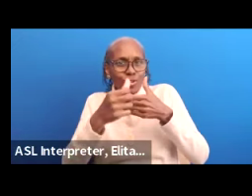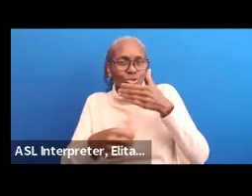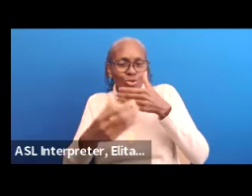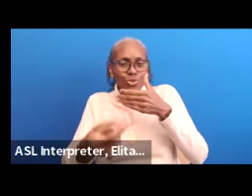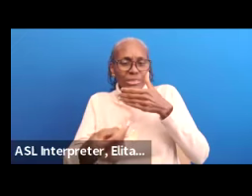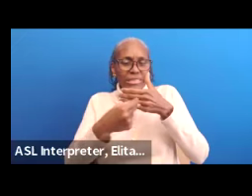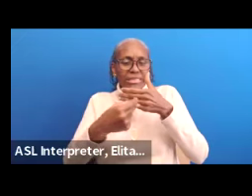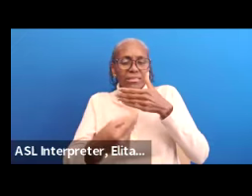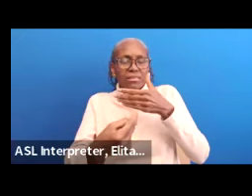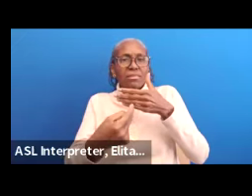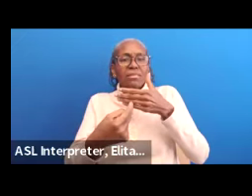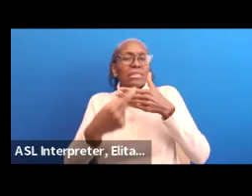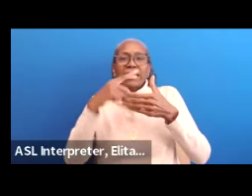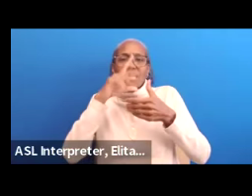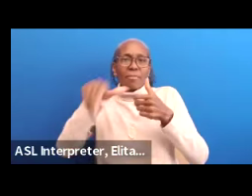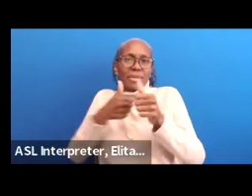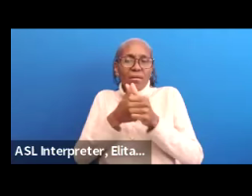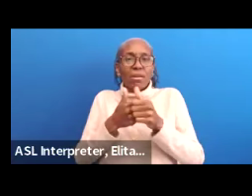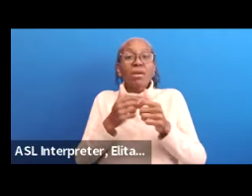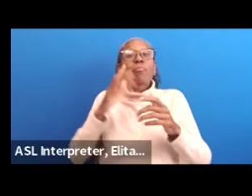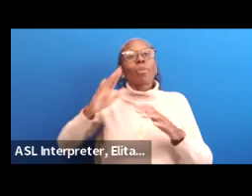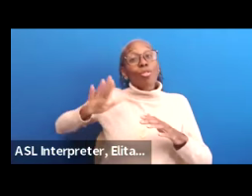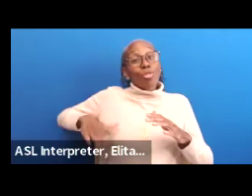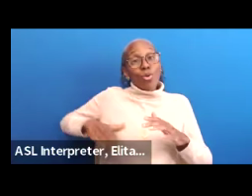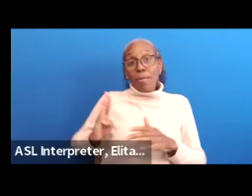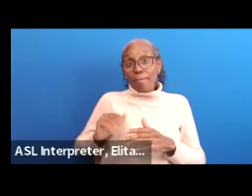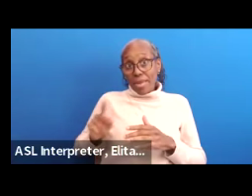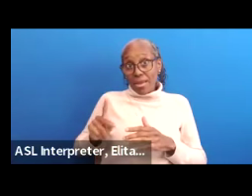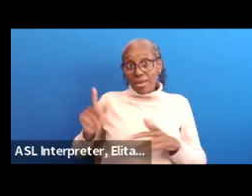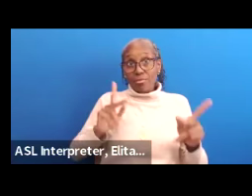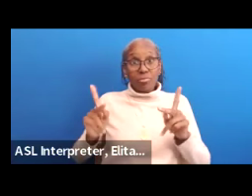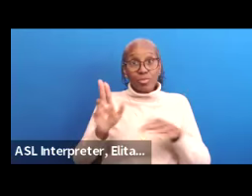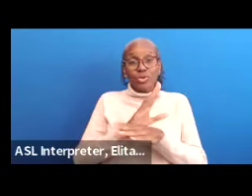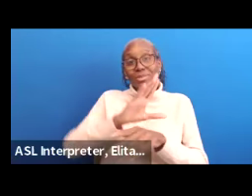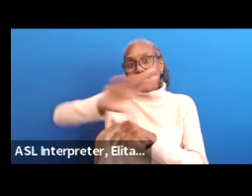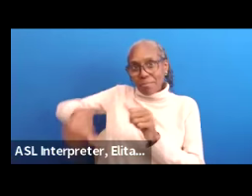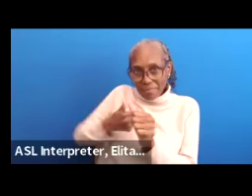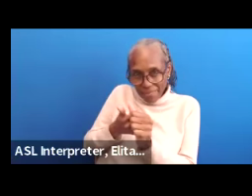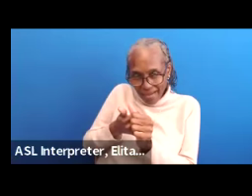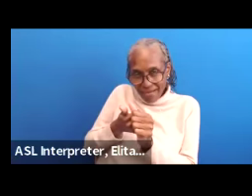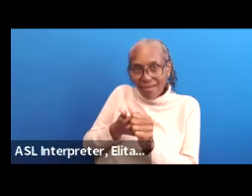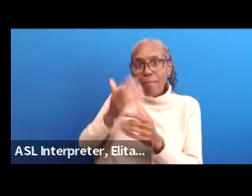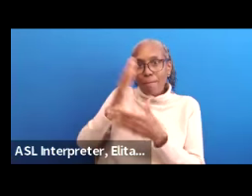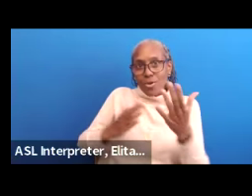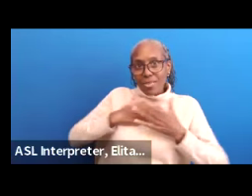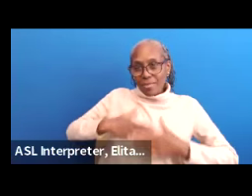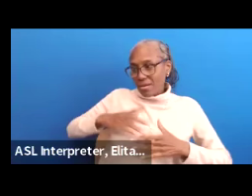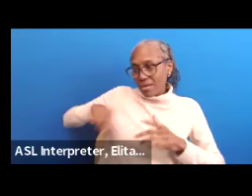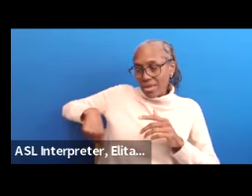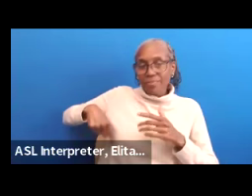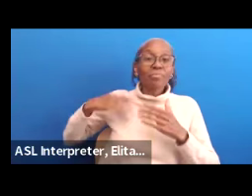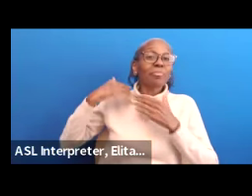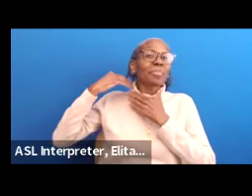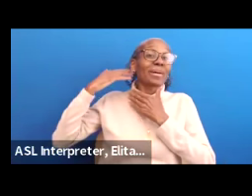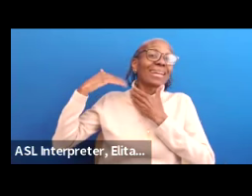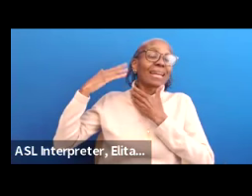the entry is, in the lower back, people operate on the back side of the body, but up in the neck,